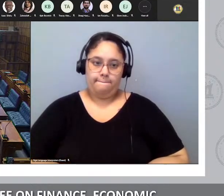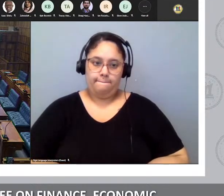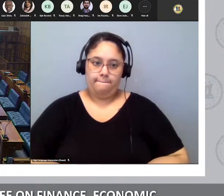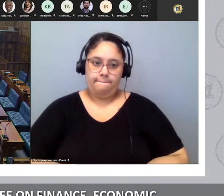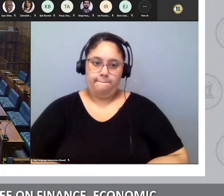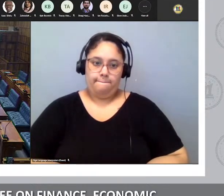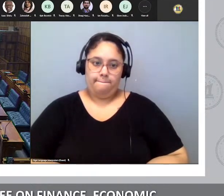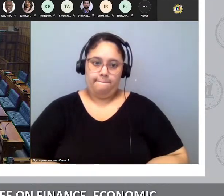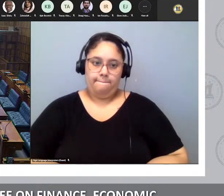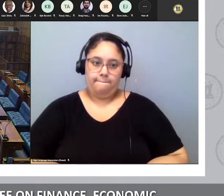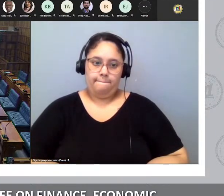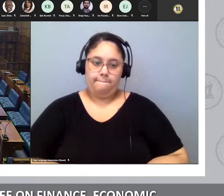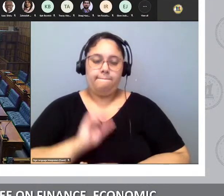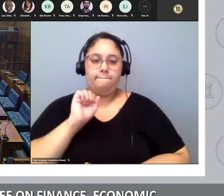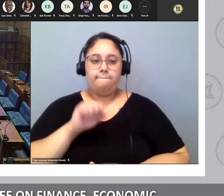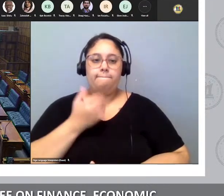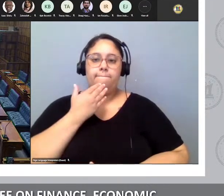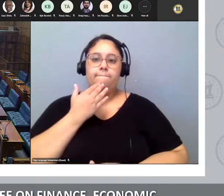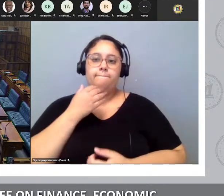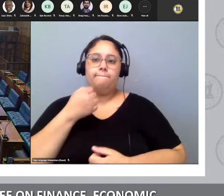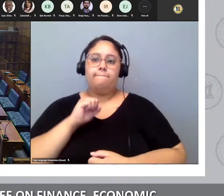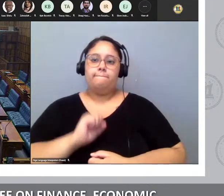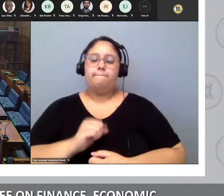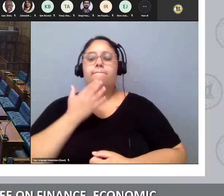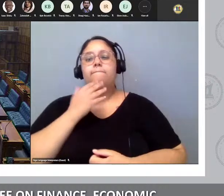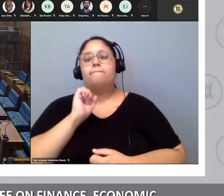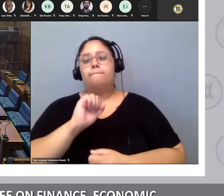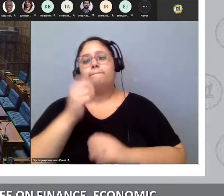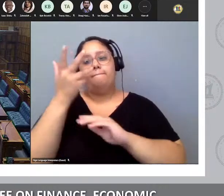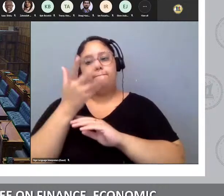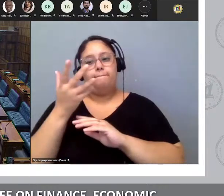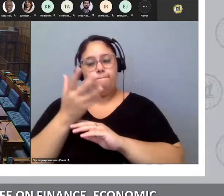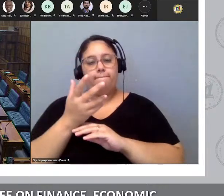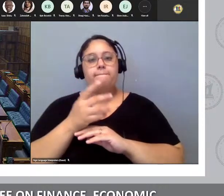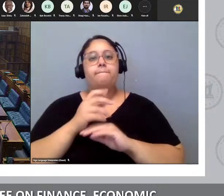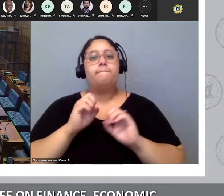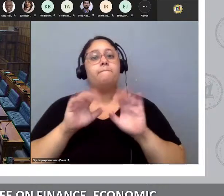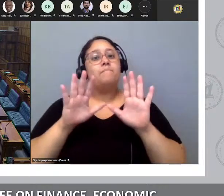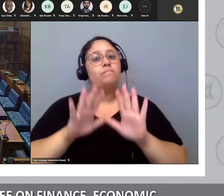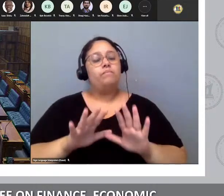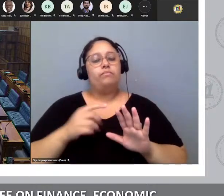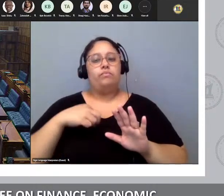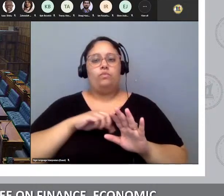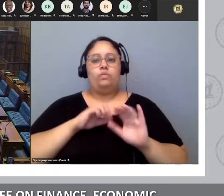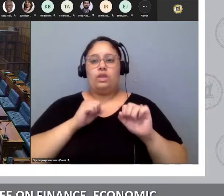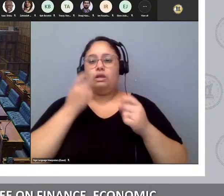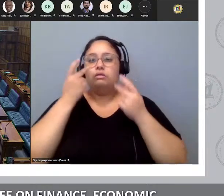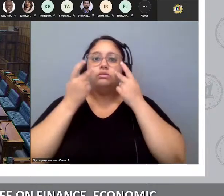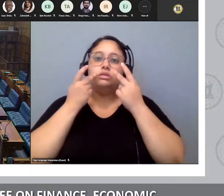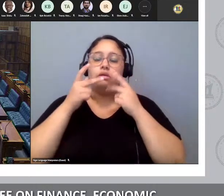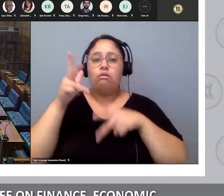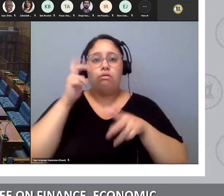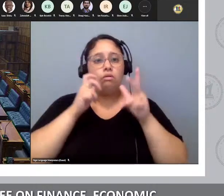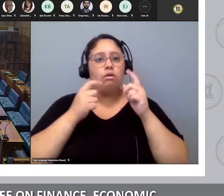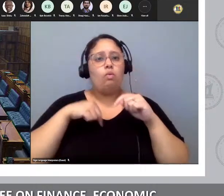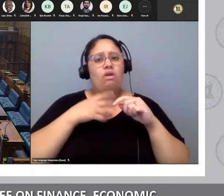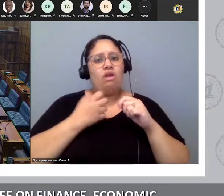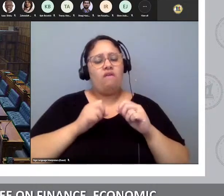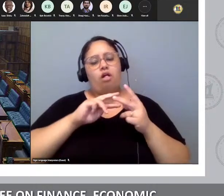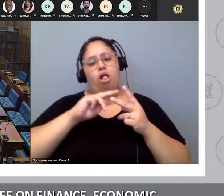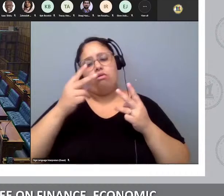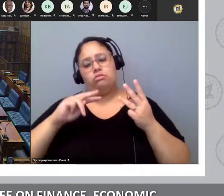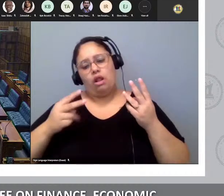festen yes thank you chair thank you for that presentation and it's wonderful to see and hear that we've got